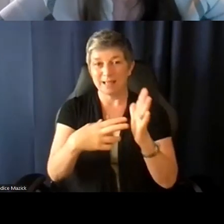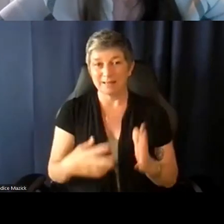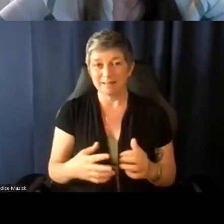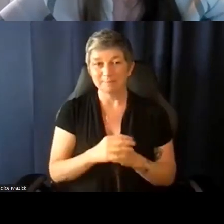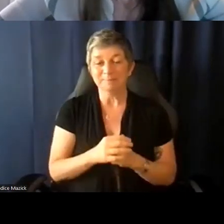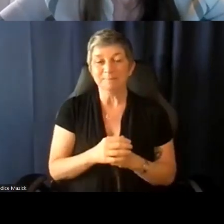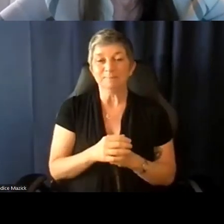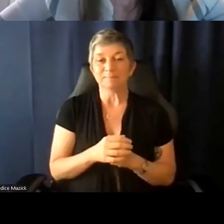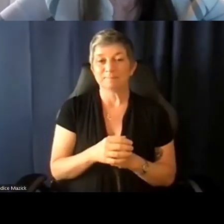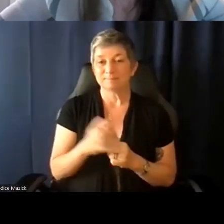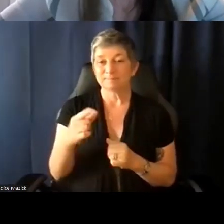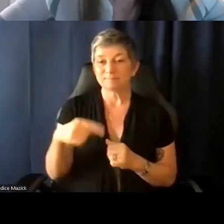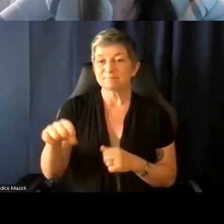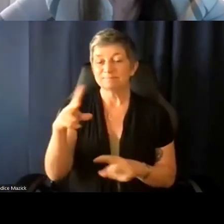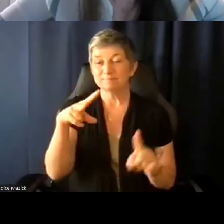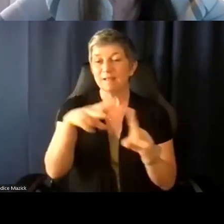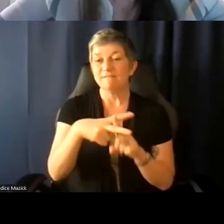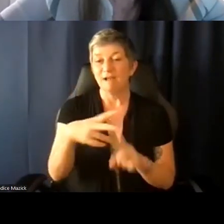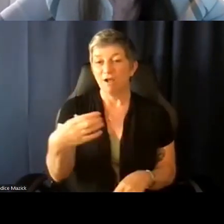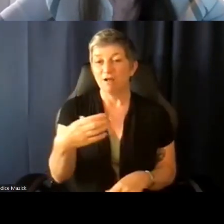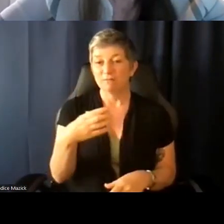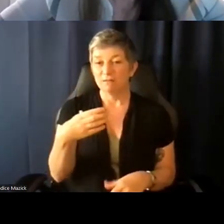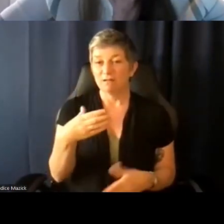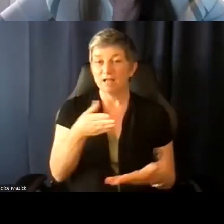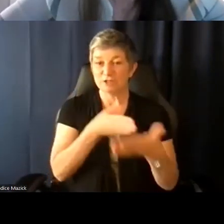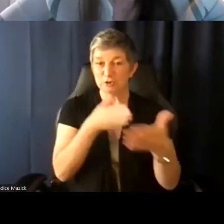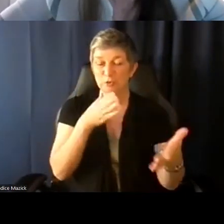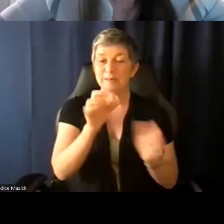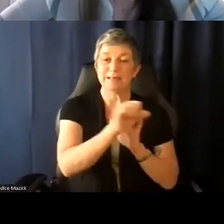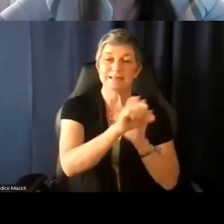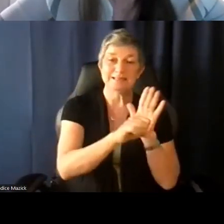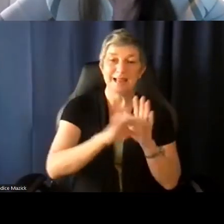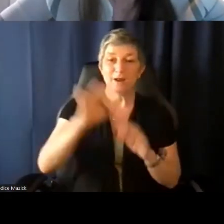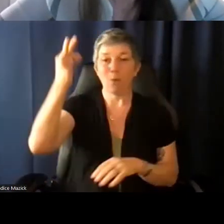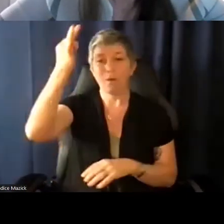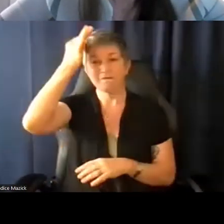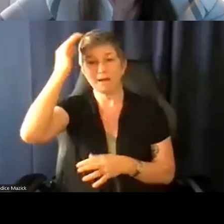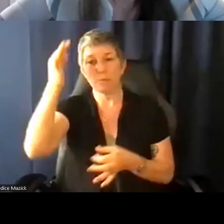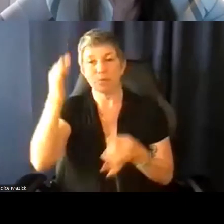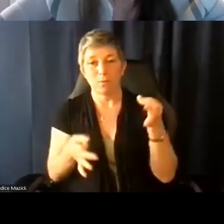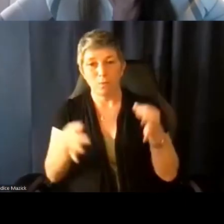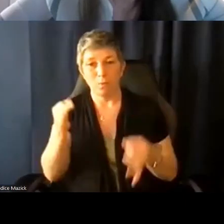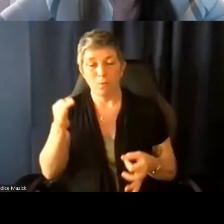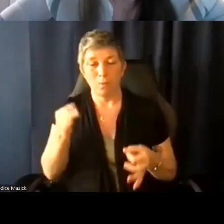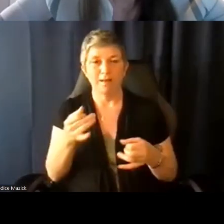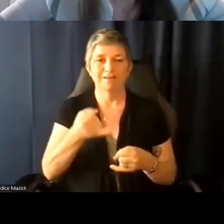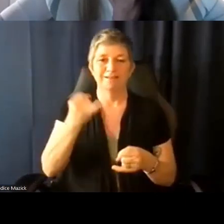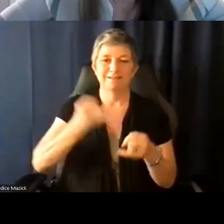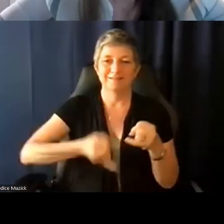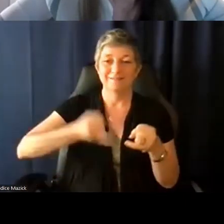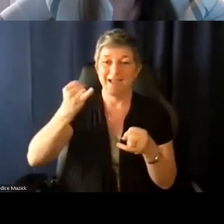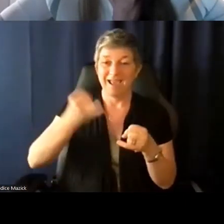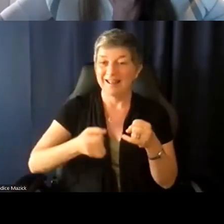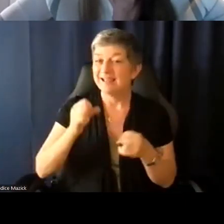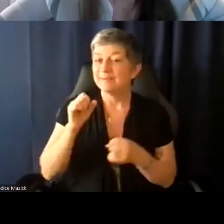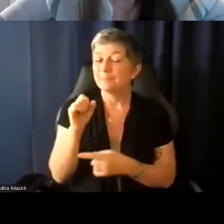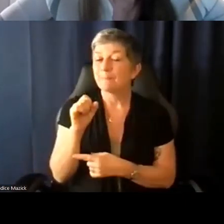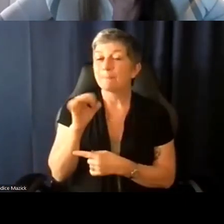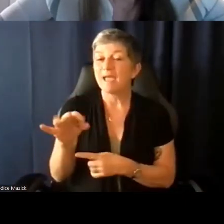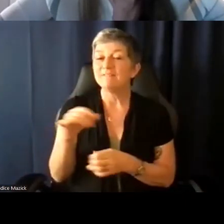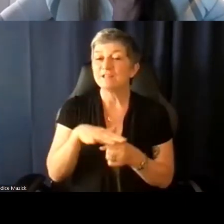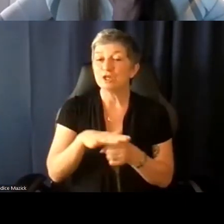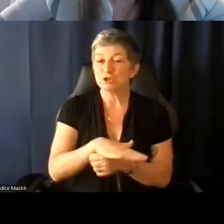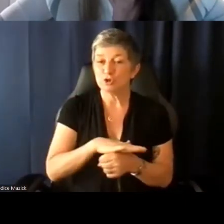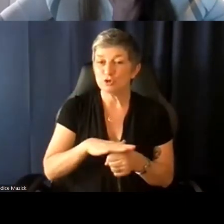they can file a lawsuit in state or federal court. And finally, if they are in a jurisdiction that